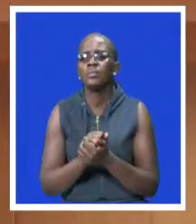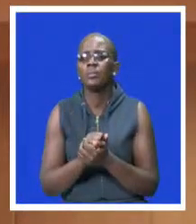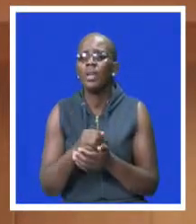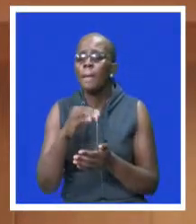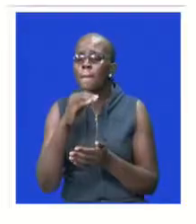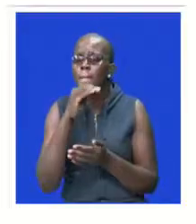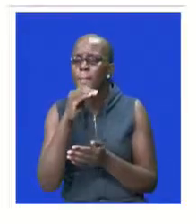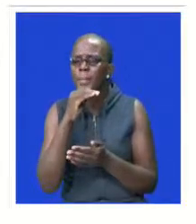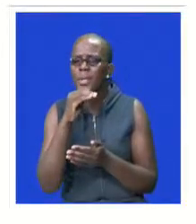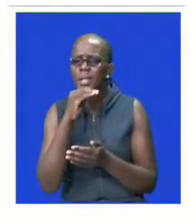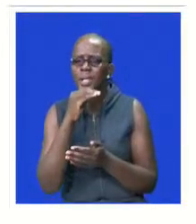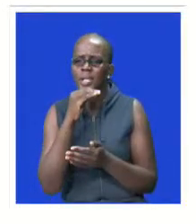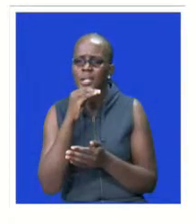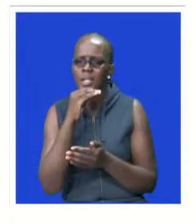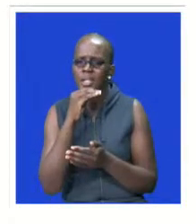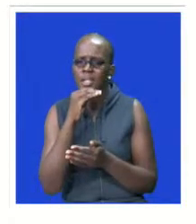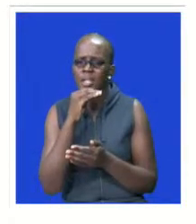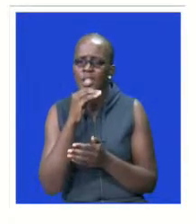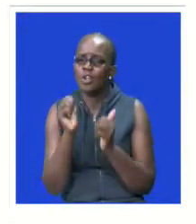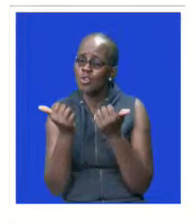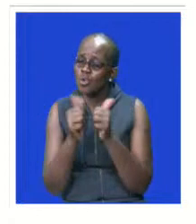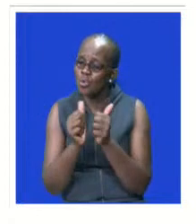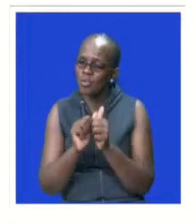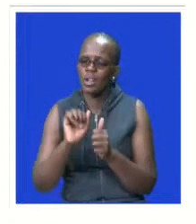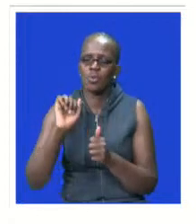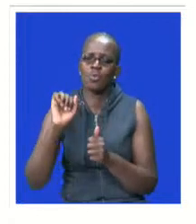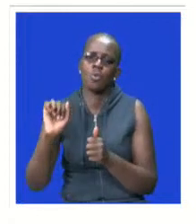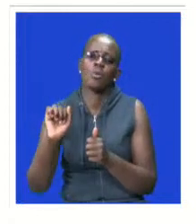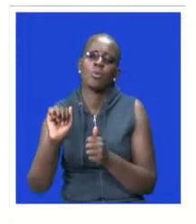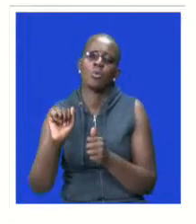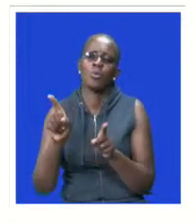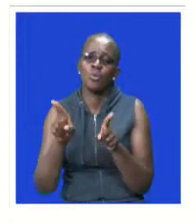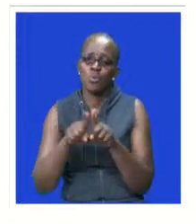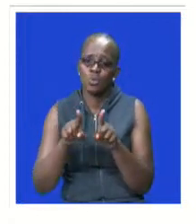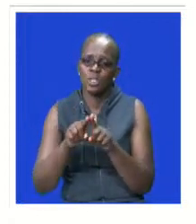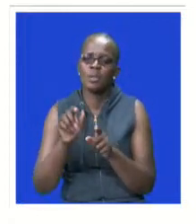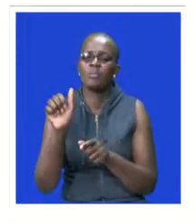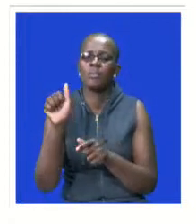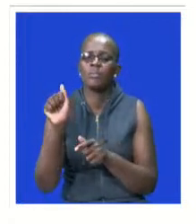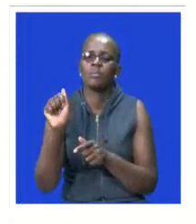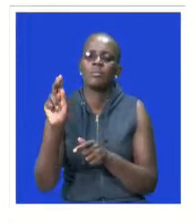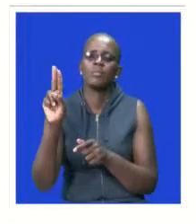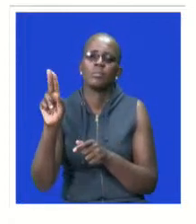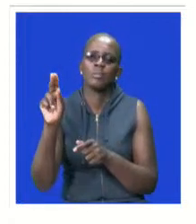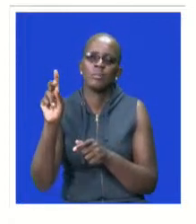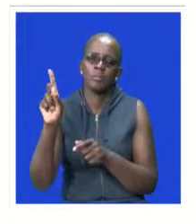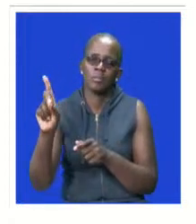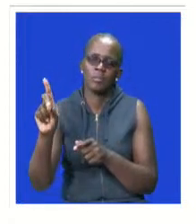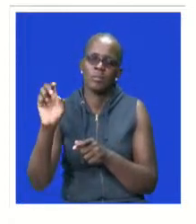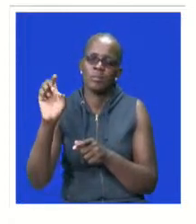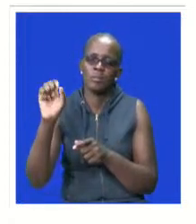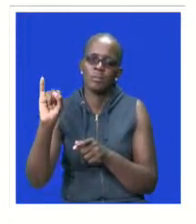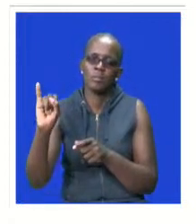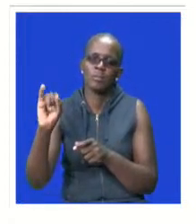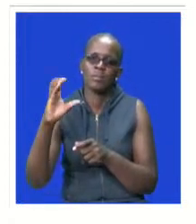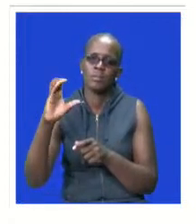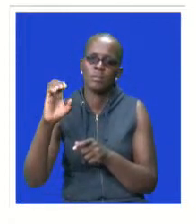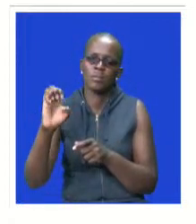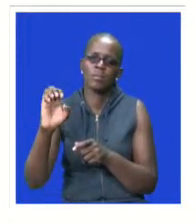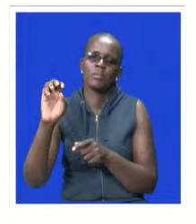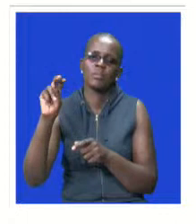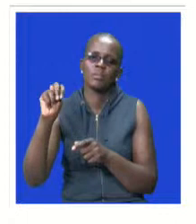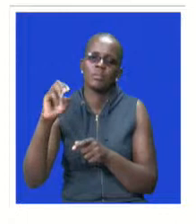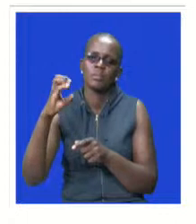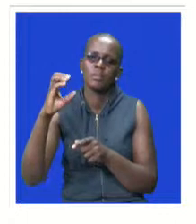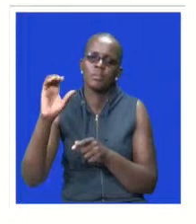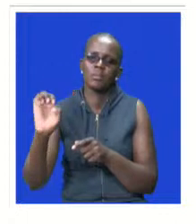Right. So it's a friend. You are writing a letter to a friend. We are writing what? A letter to a friend. So you have the